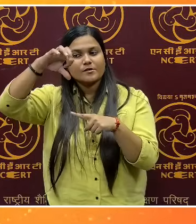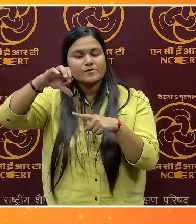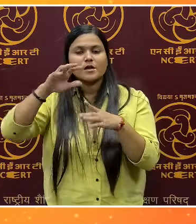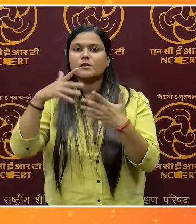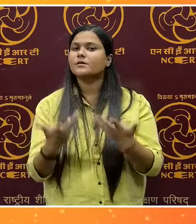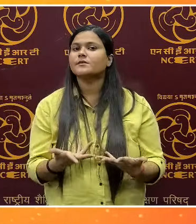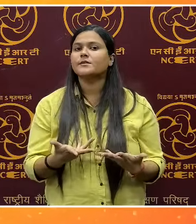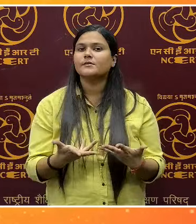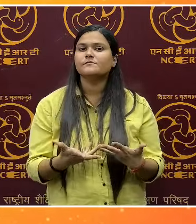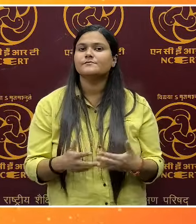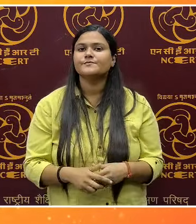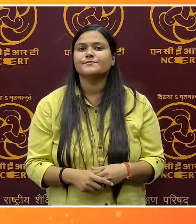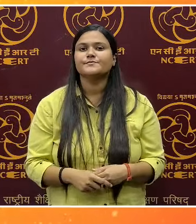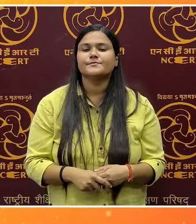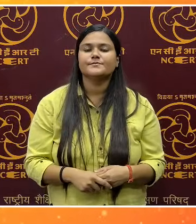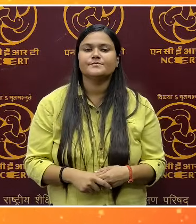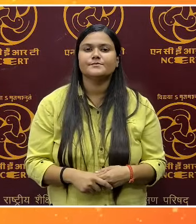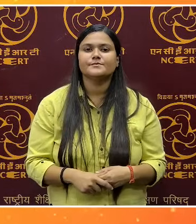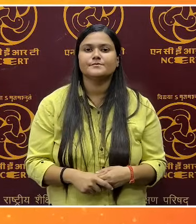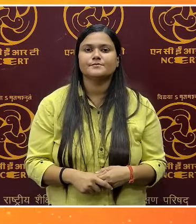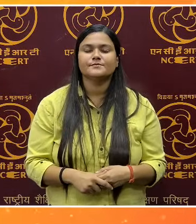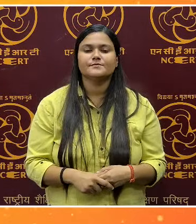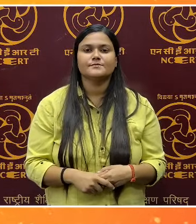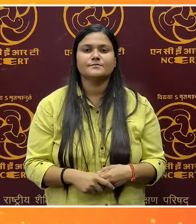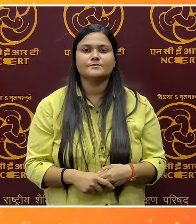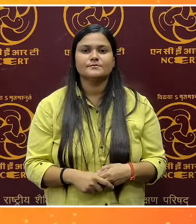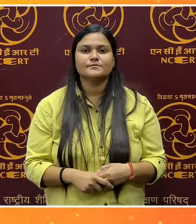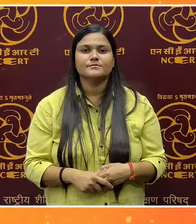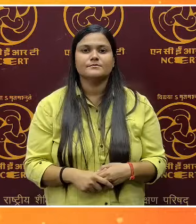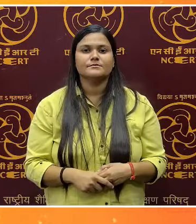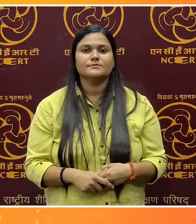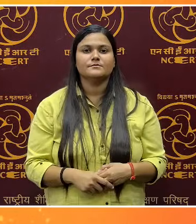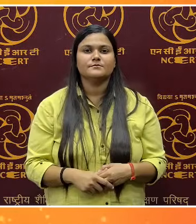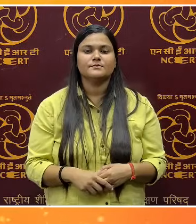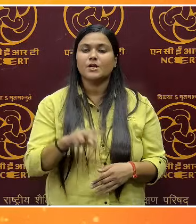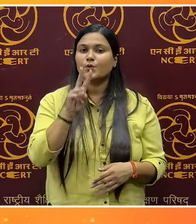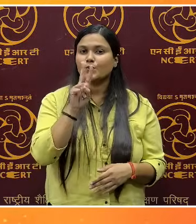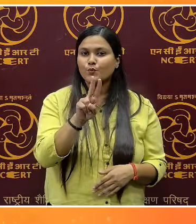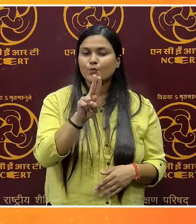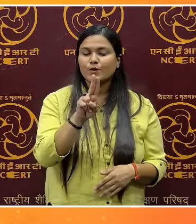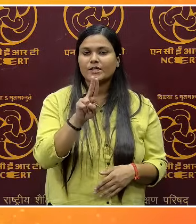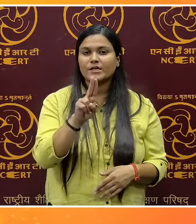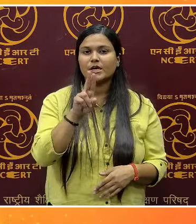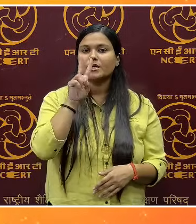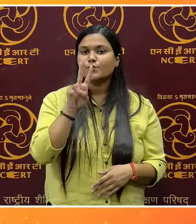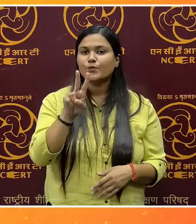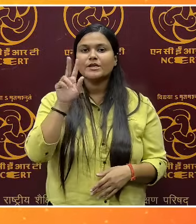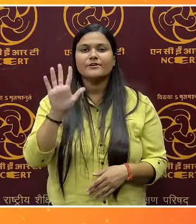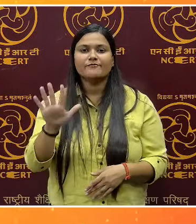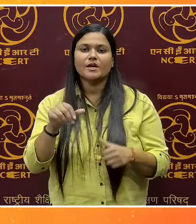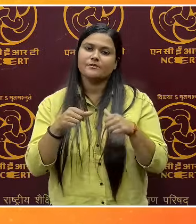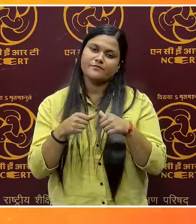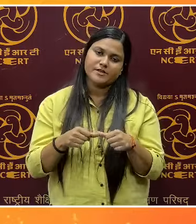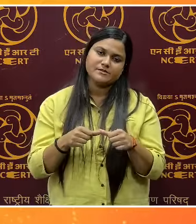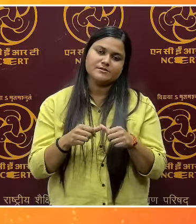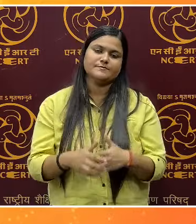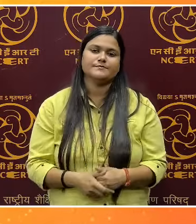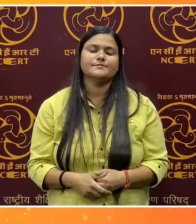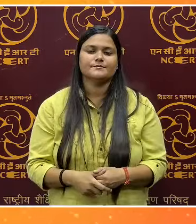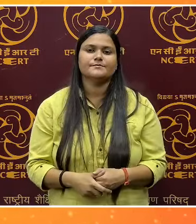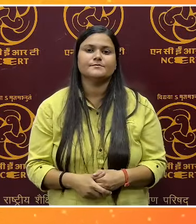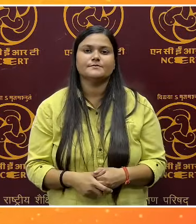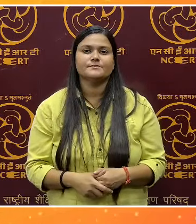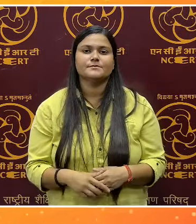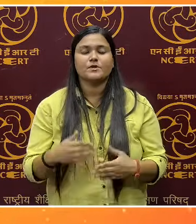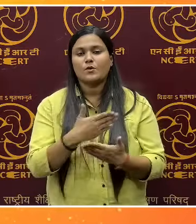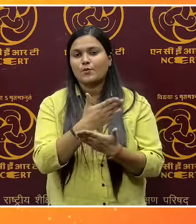45. 18 plus 4 is 22. So, we have 225 as the answer. Okay. Okay. I